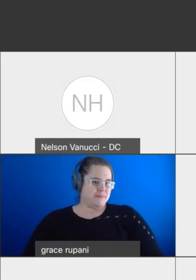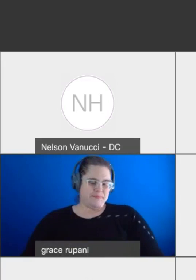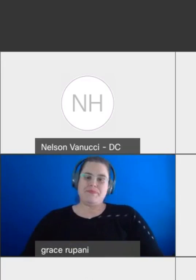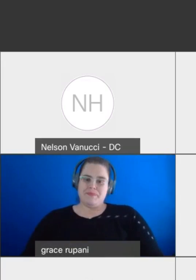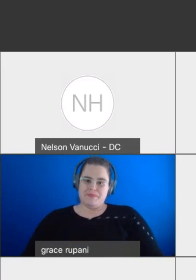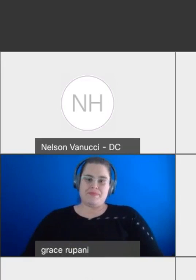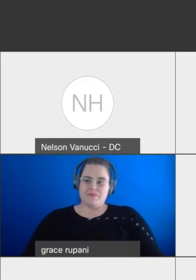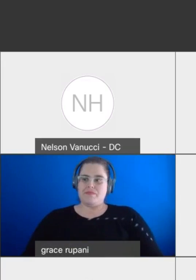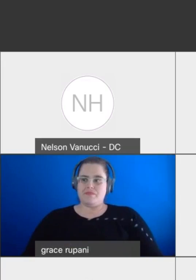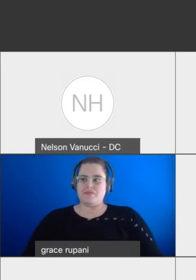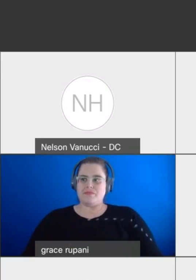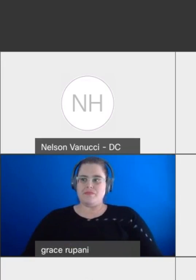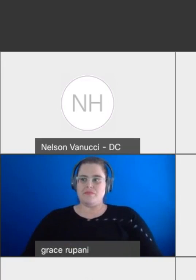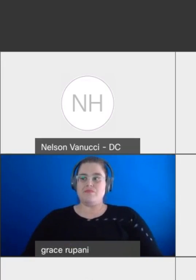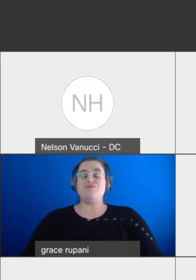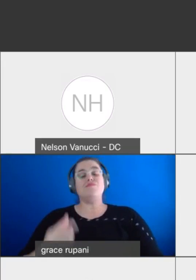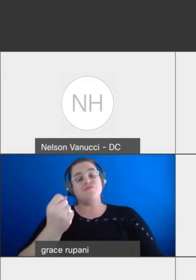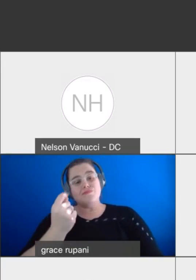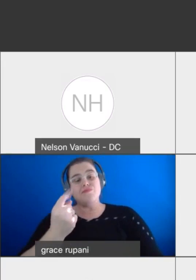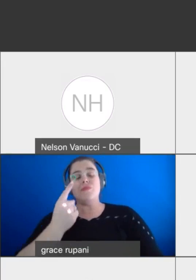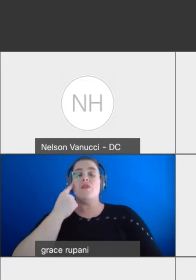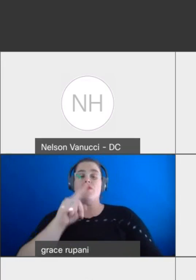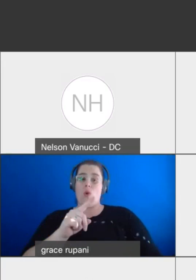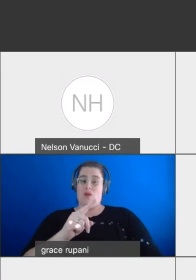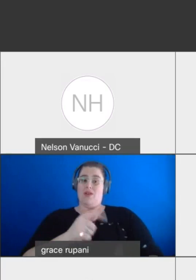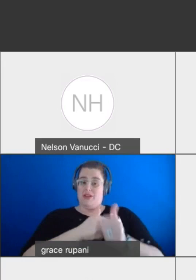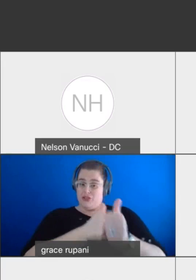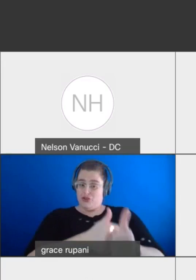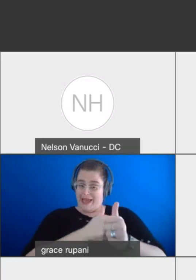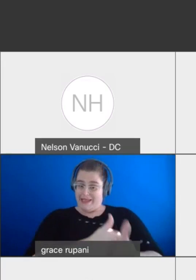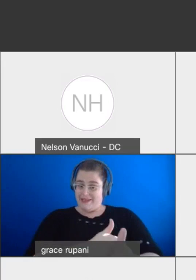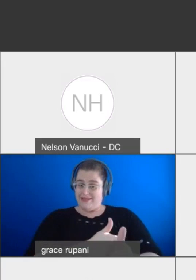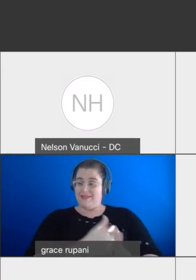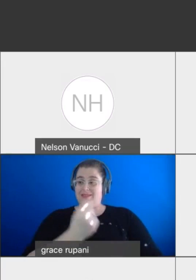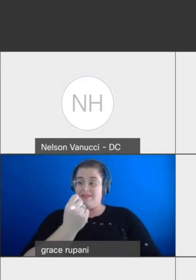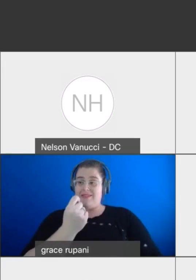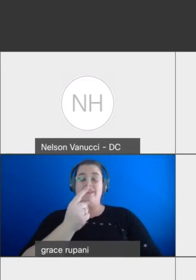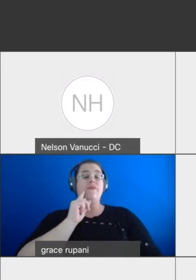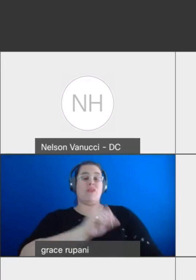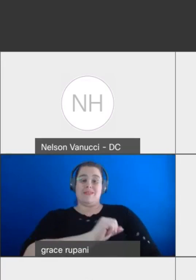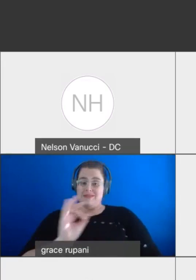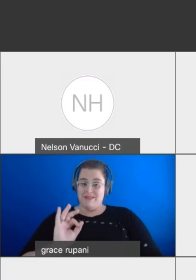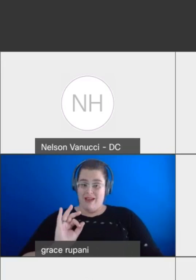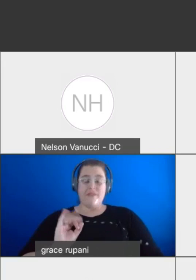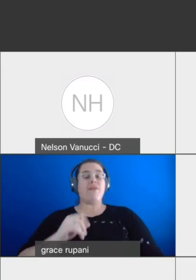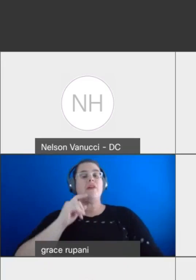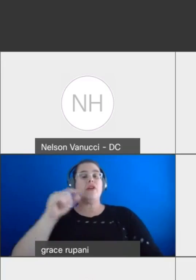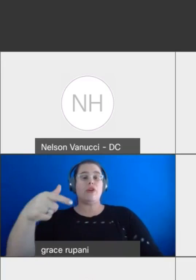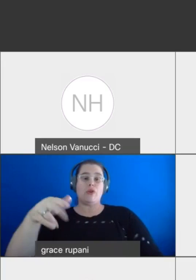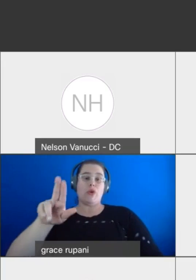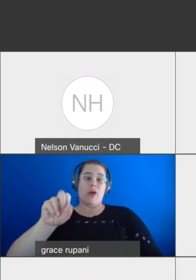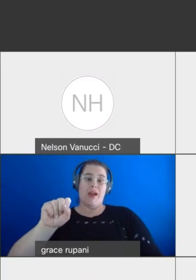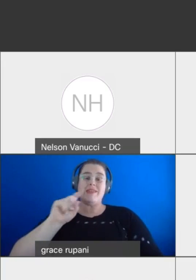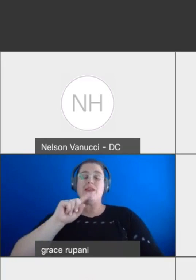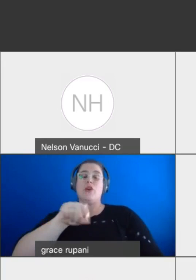tracking of this, so for staff, our quality resource folks are working with the